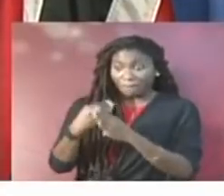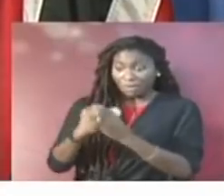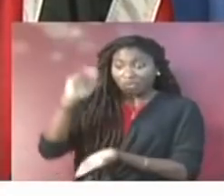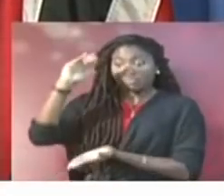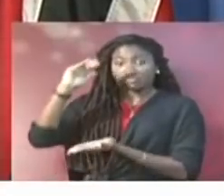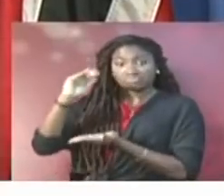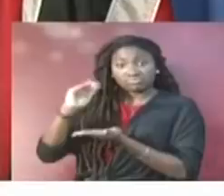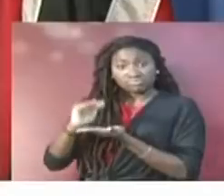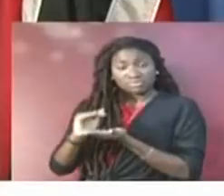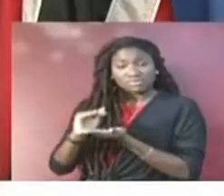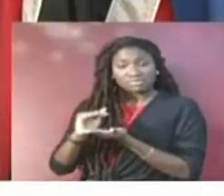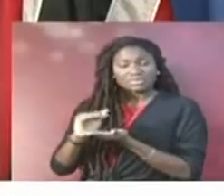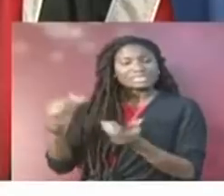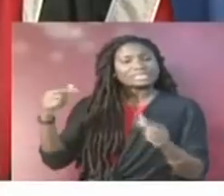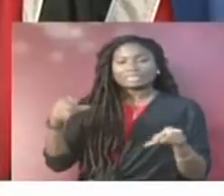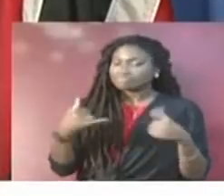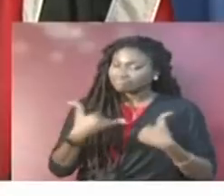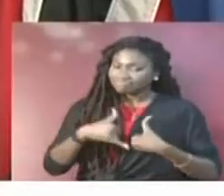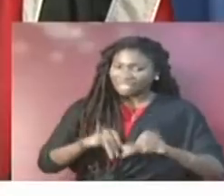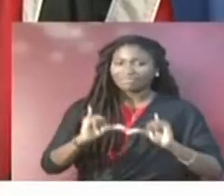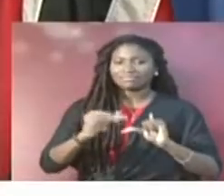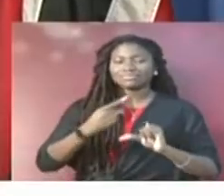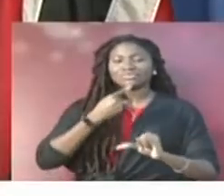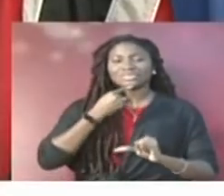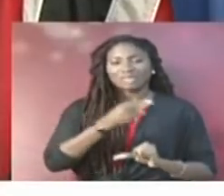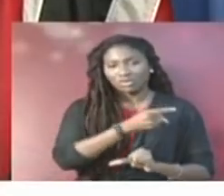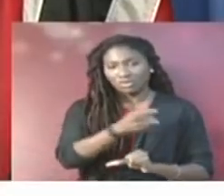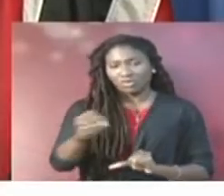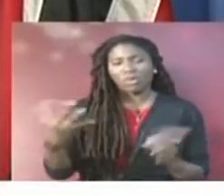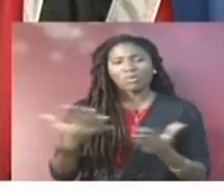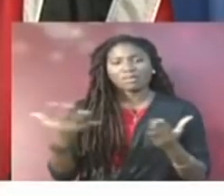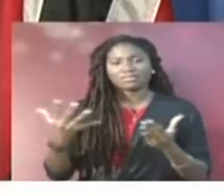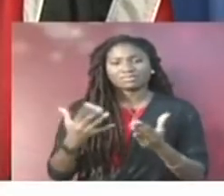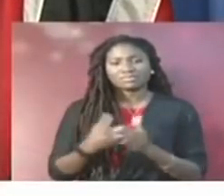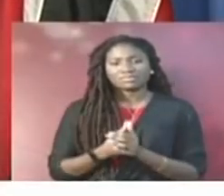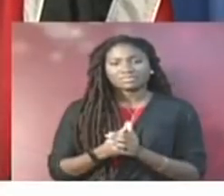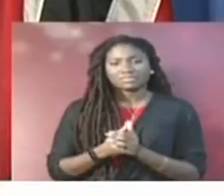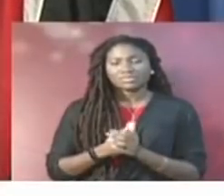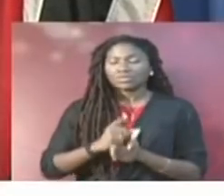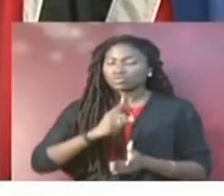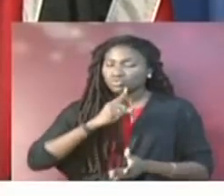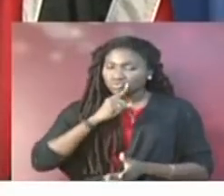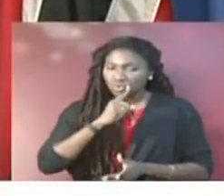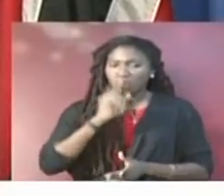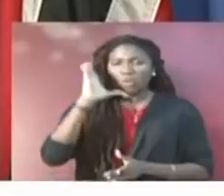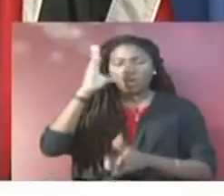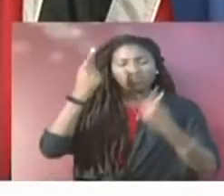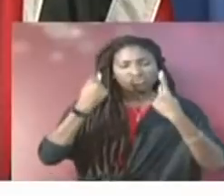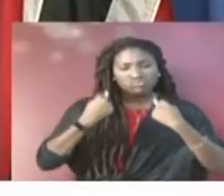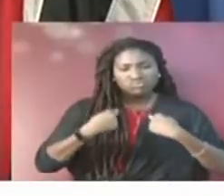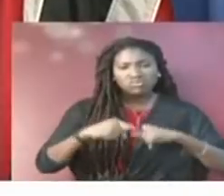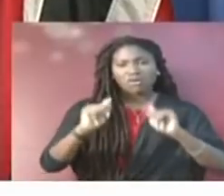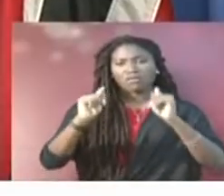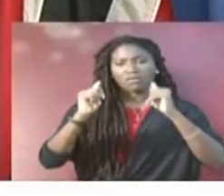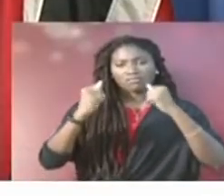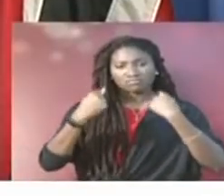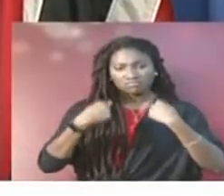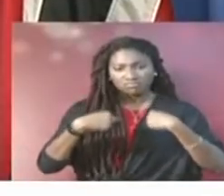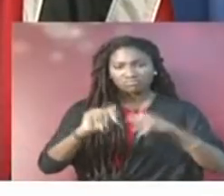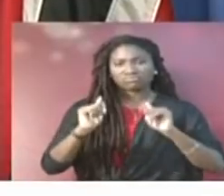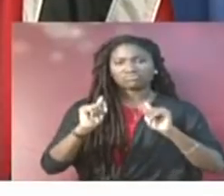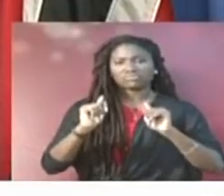are saying now, we are guaranteeing the effort to maintain the